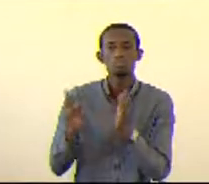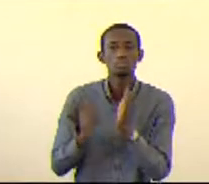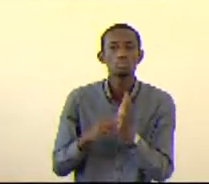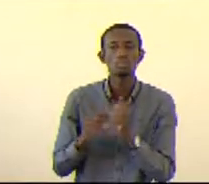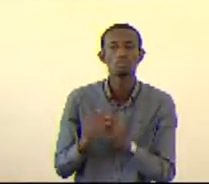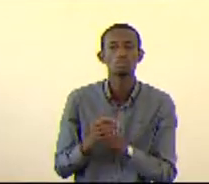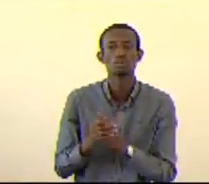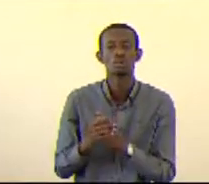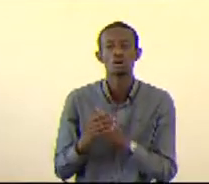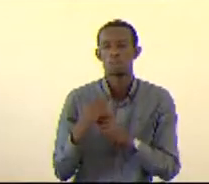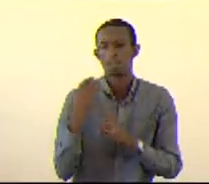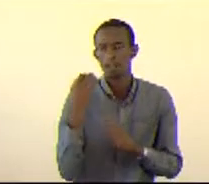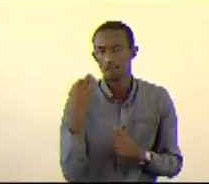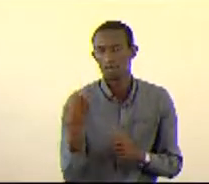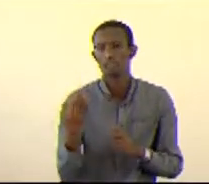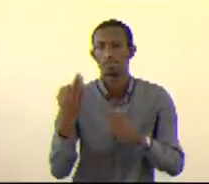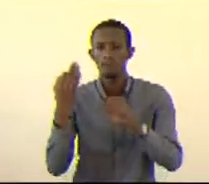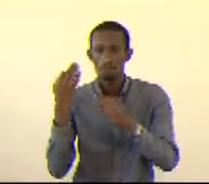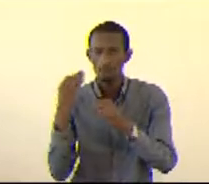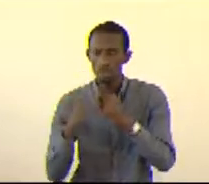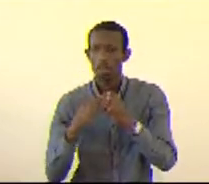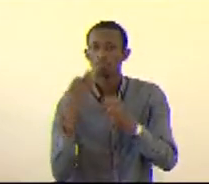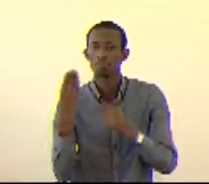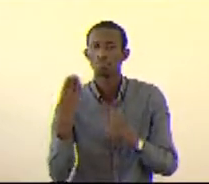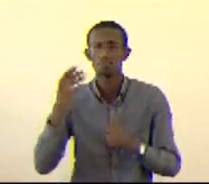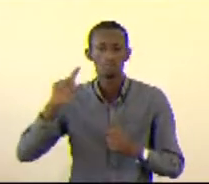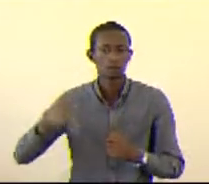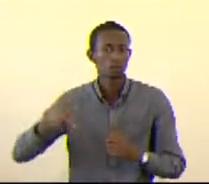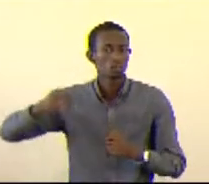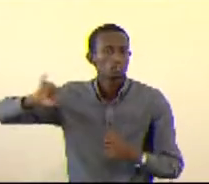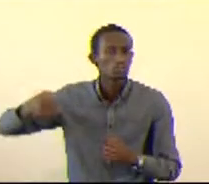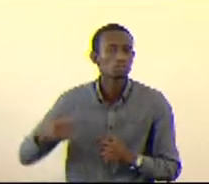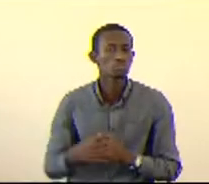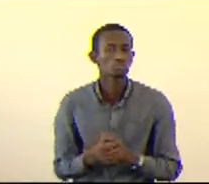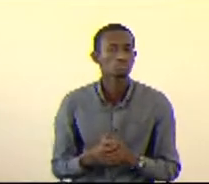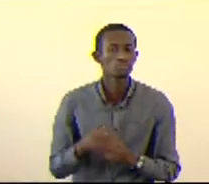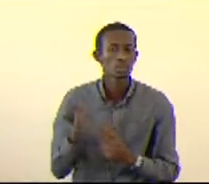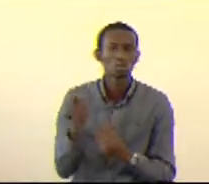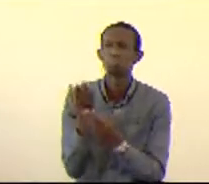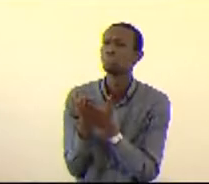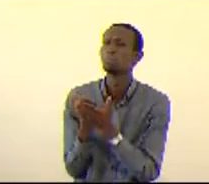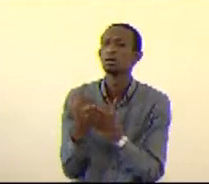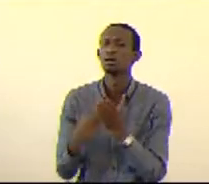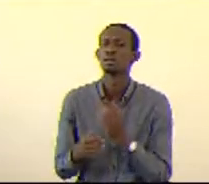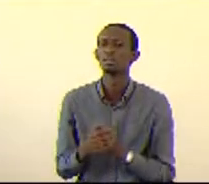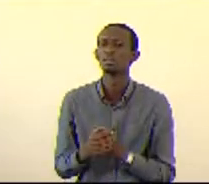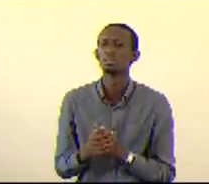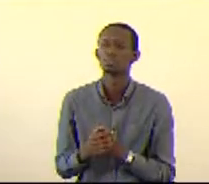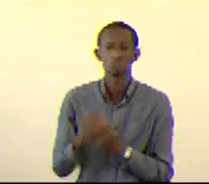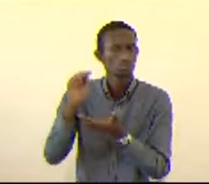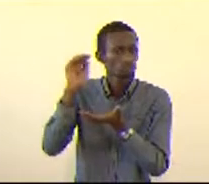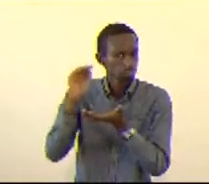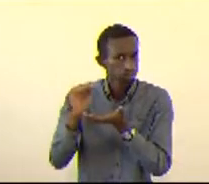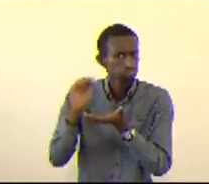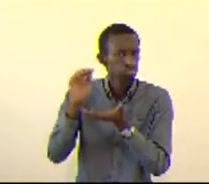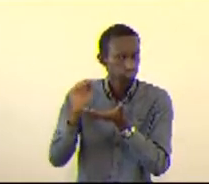be 84,000 joules. So what does it mean? You need less heat to make the temperature of ice to